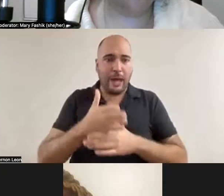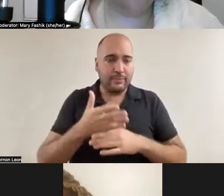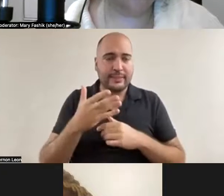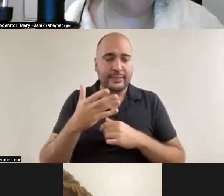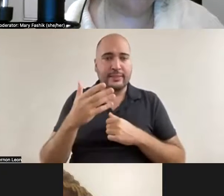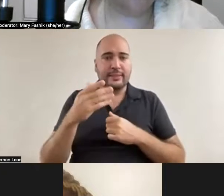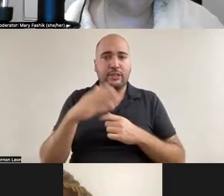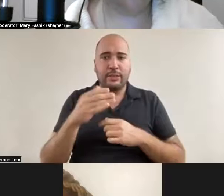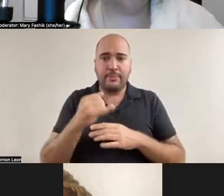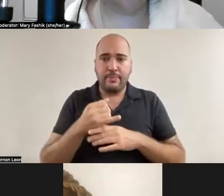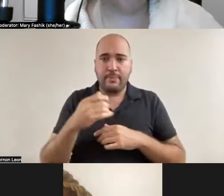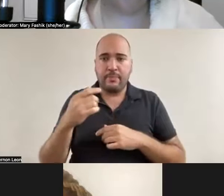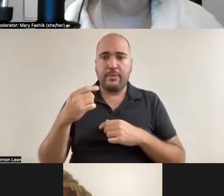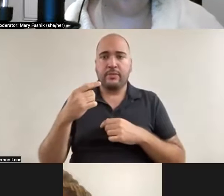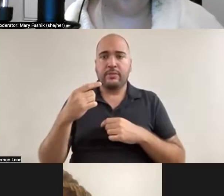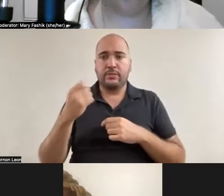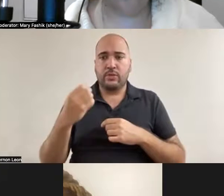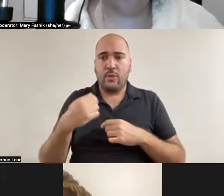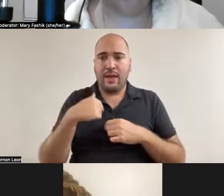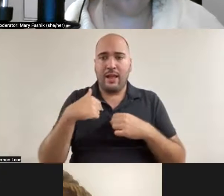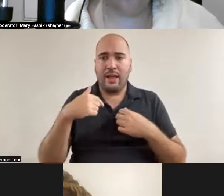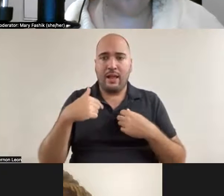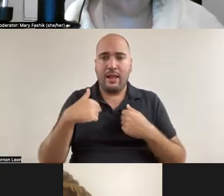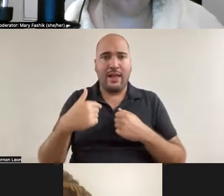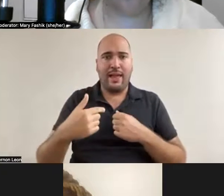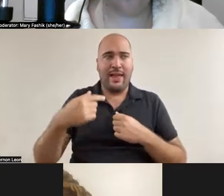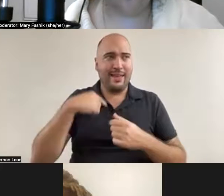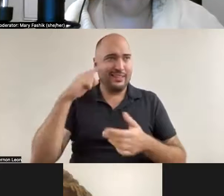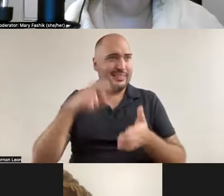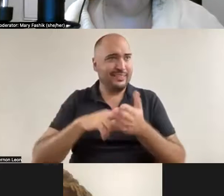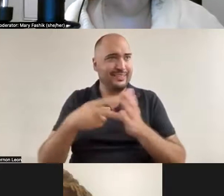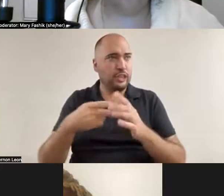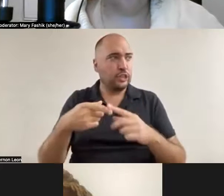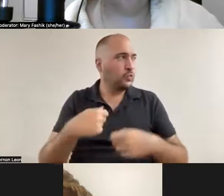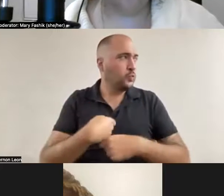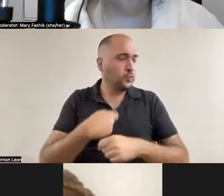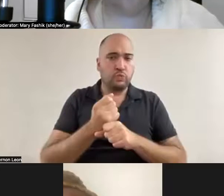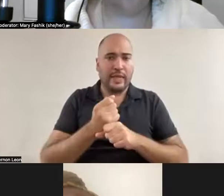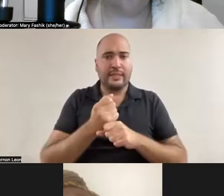So I intend to create